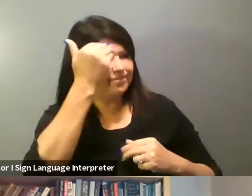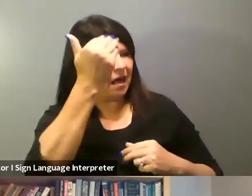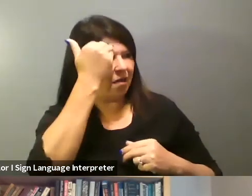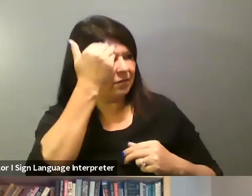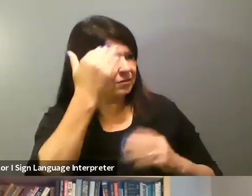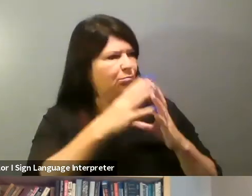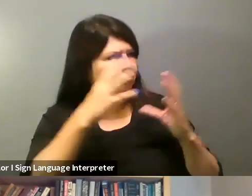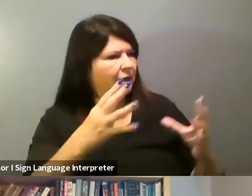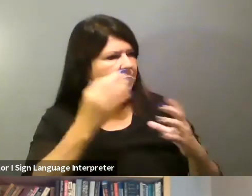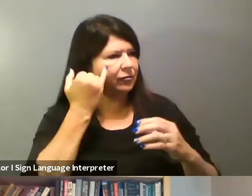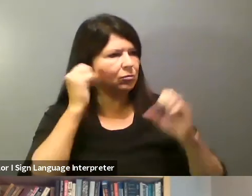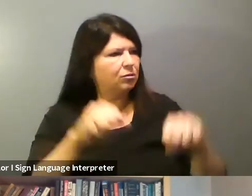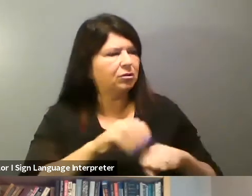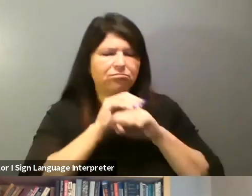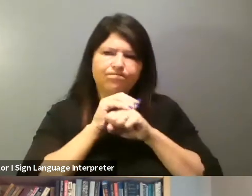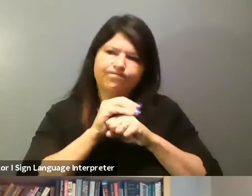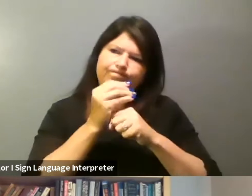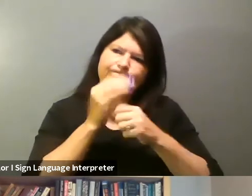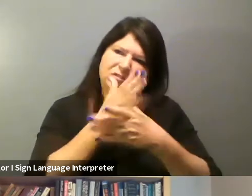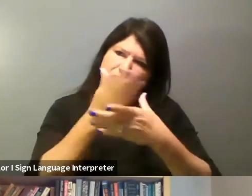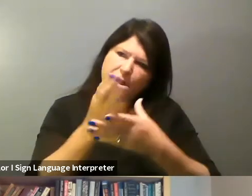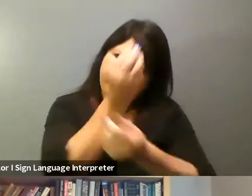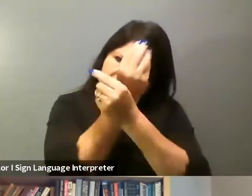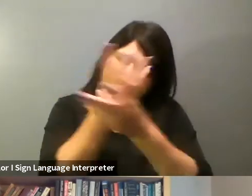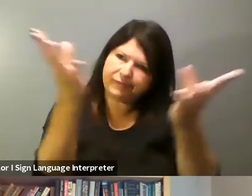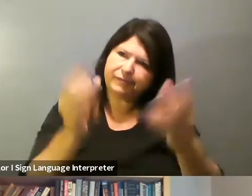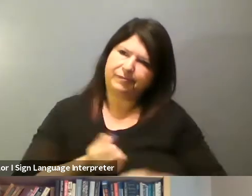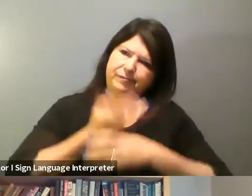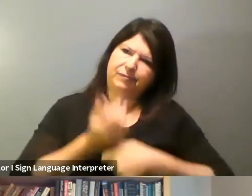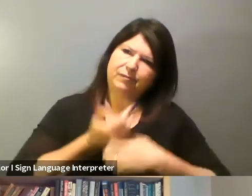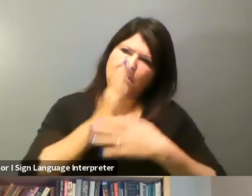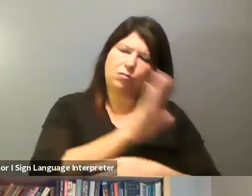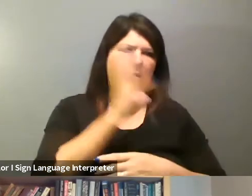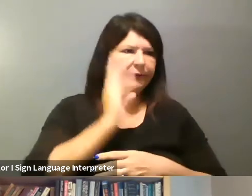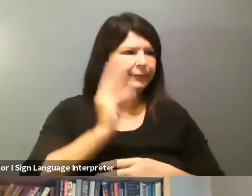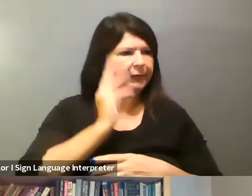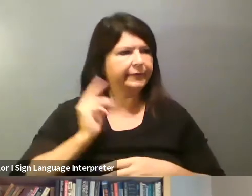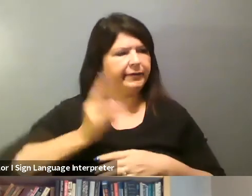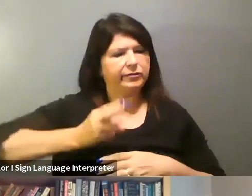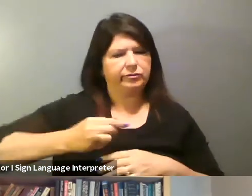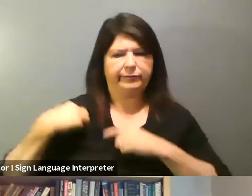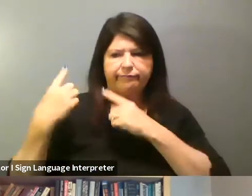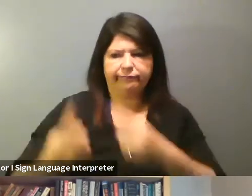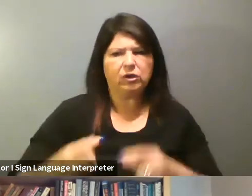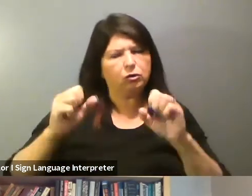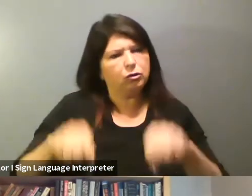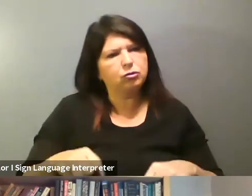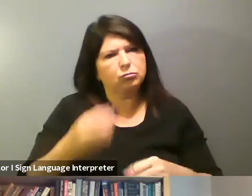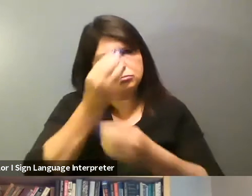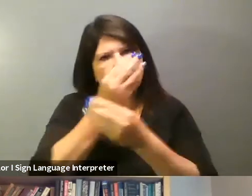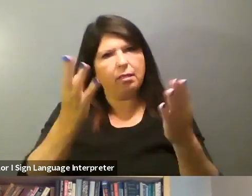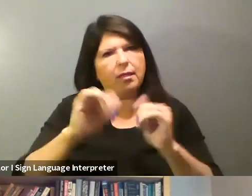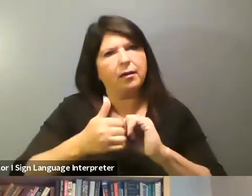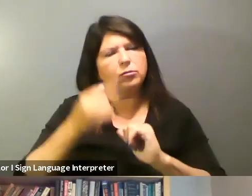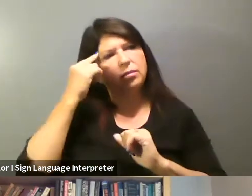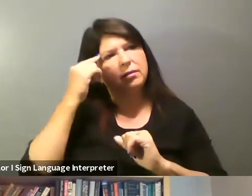on people watching this about how do you think things have changed in terms of healthcare to today? I know there's still struggles.